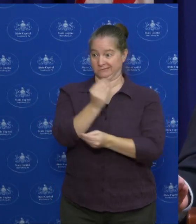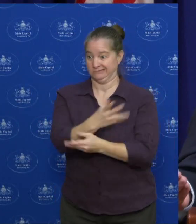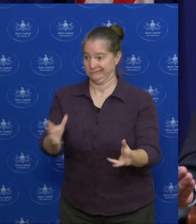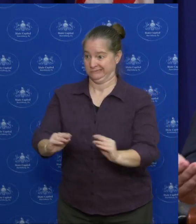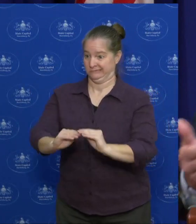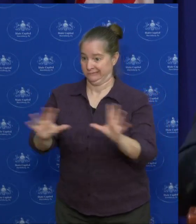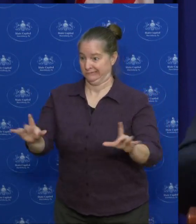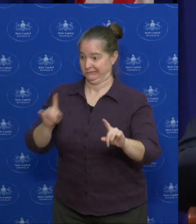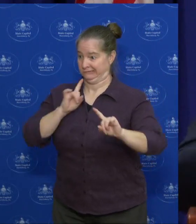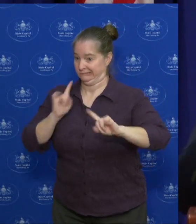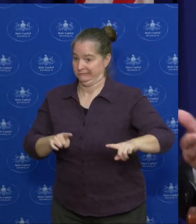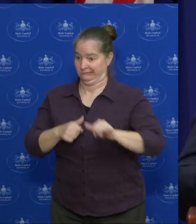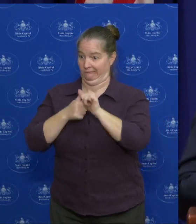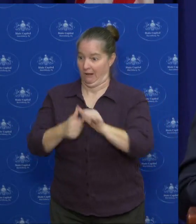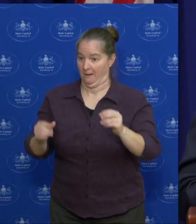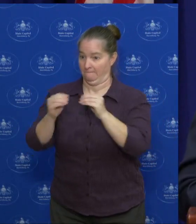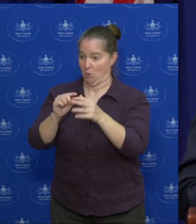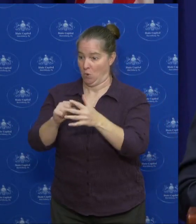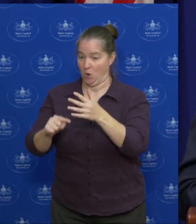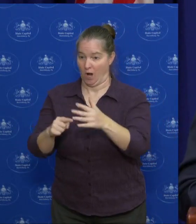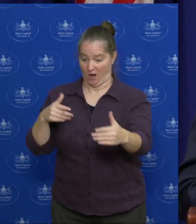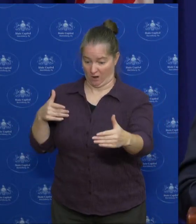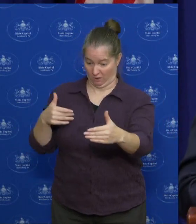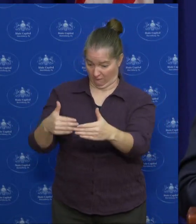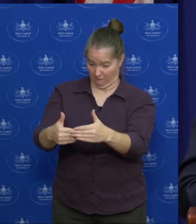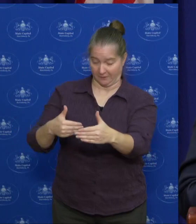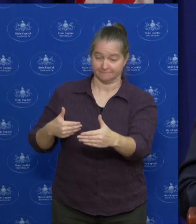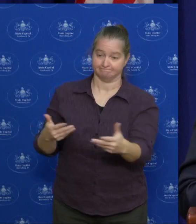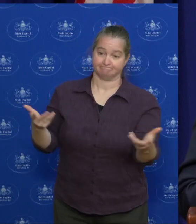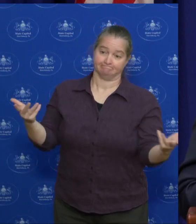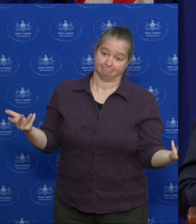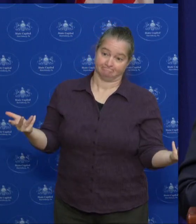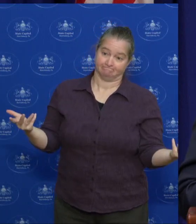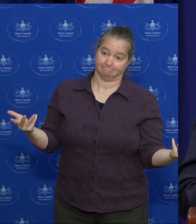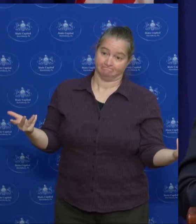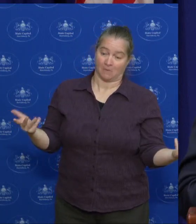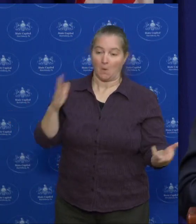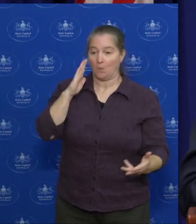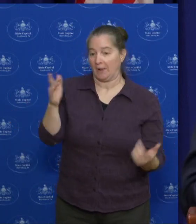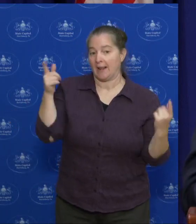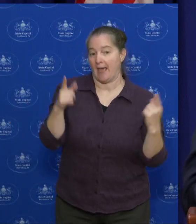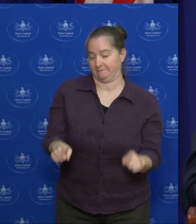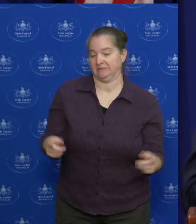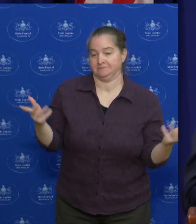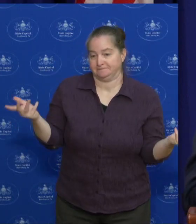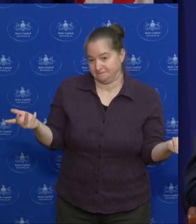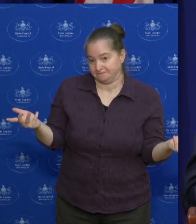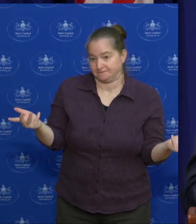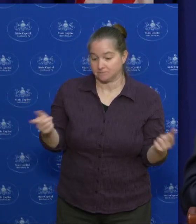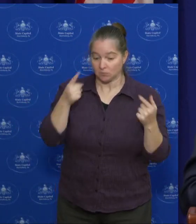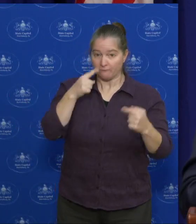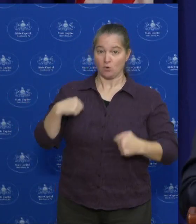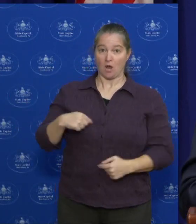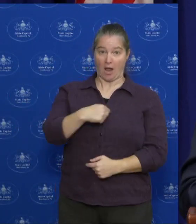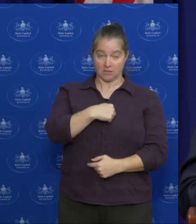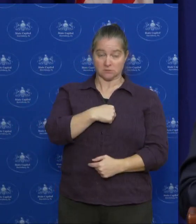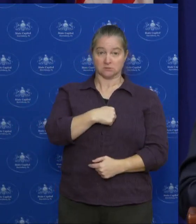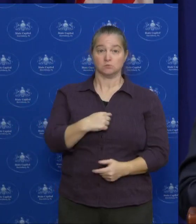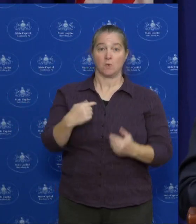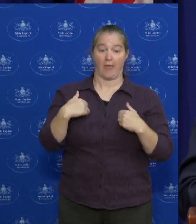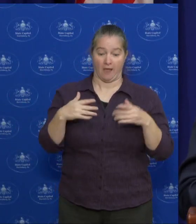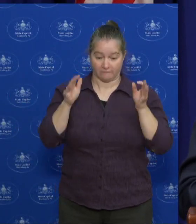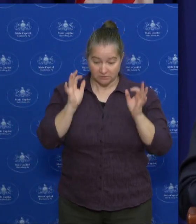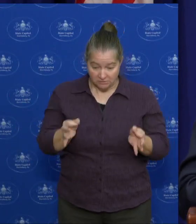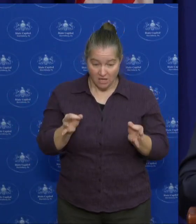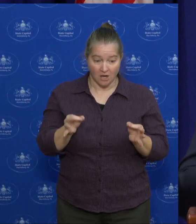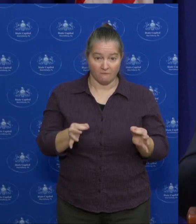directives within that 45-day window are inevitable. So for us, when we do have those decisions,